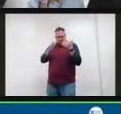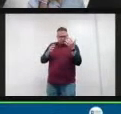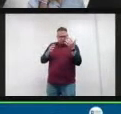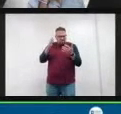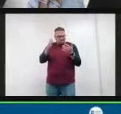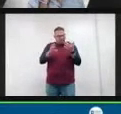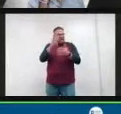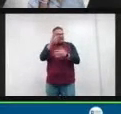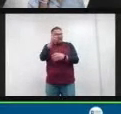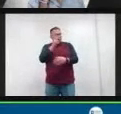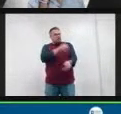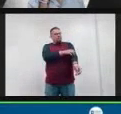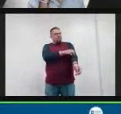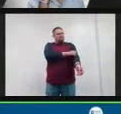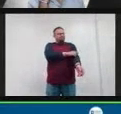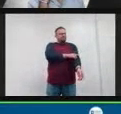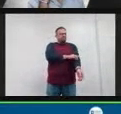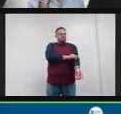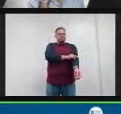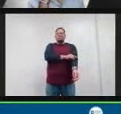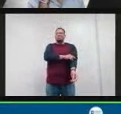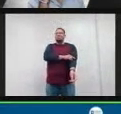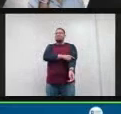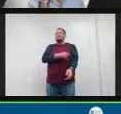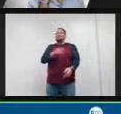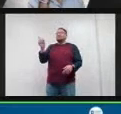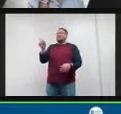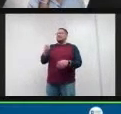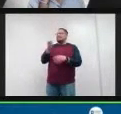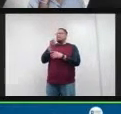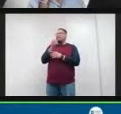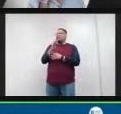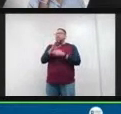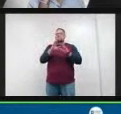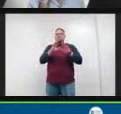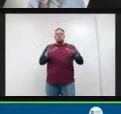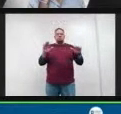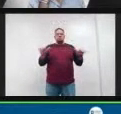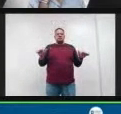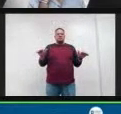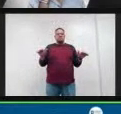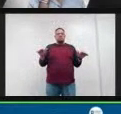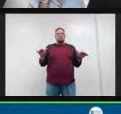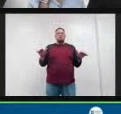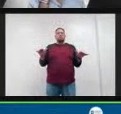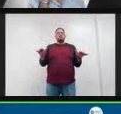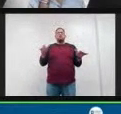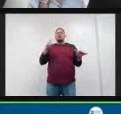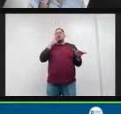hear the needs of children